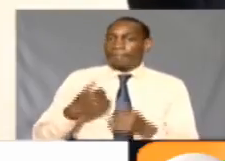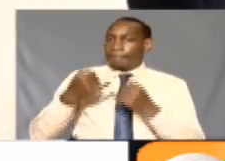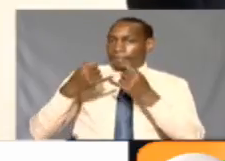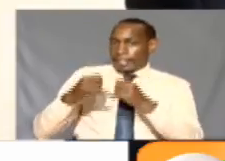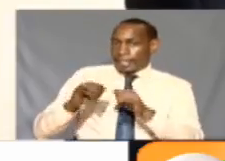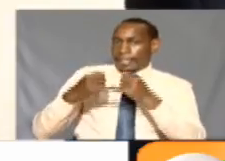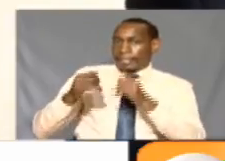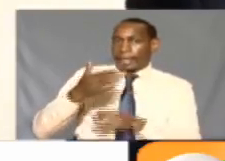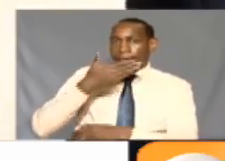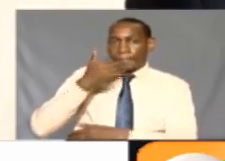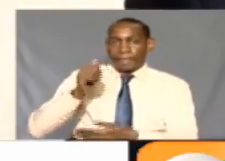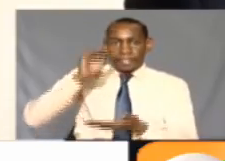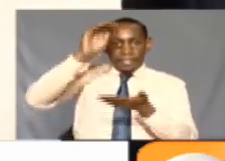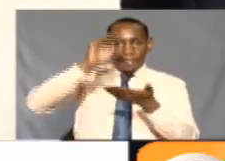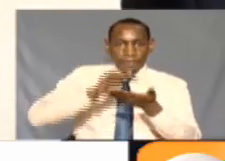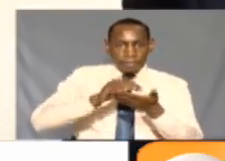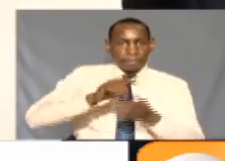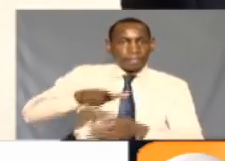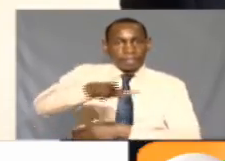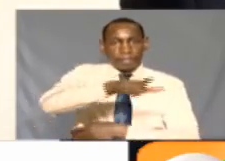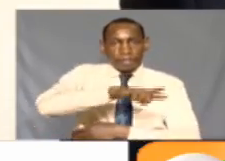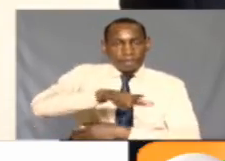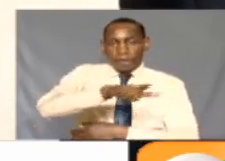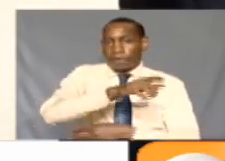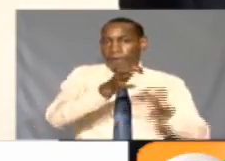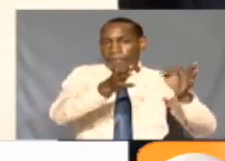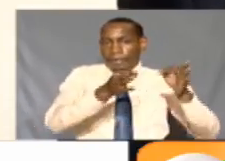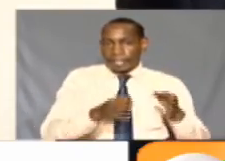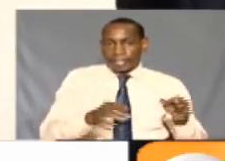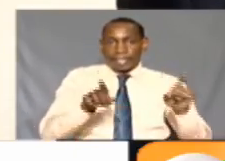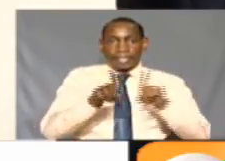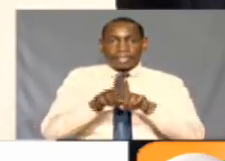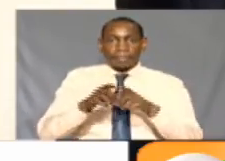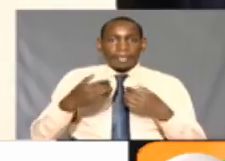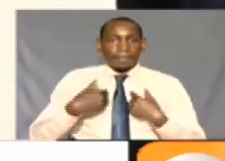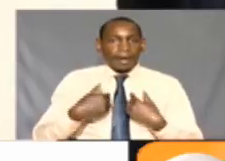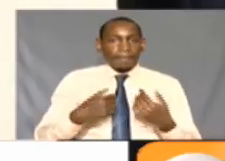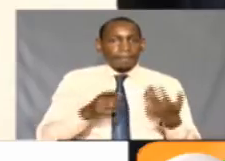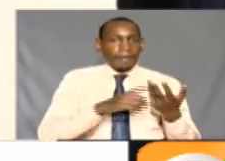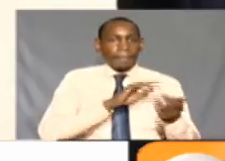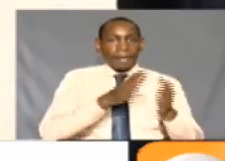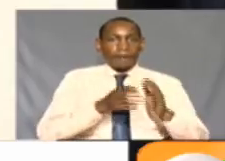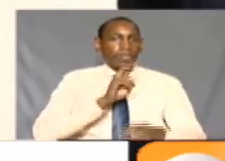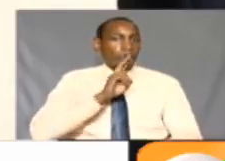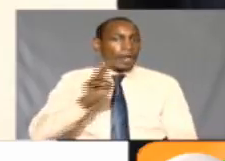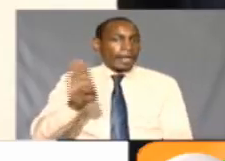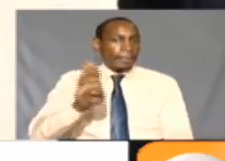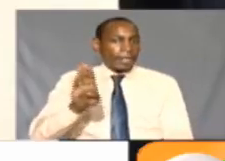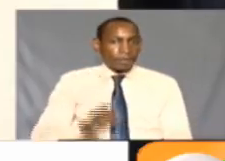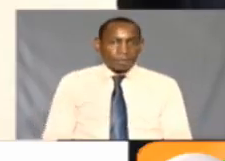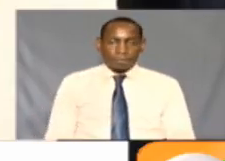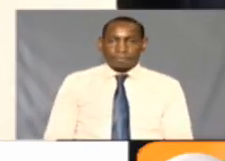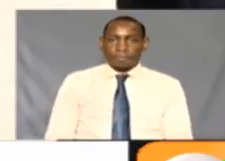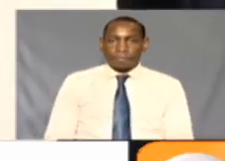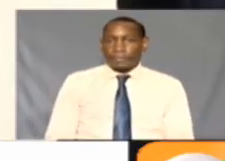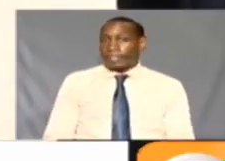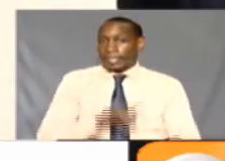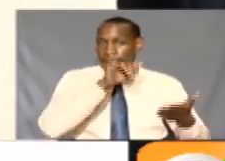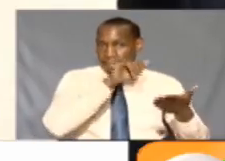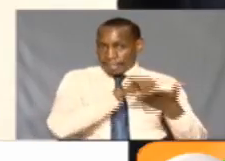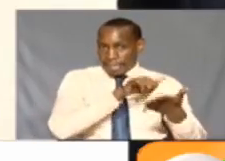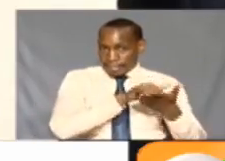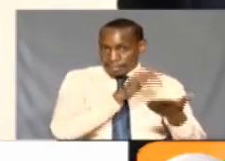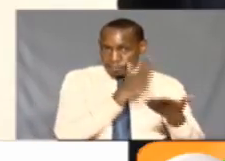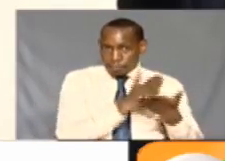to reduce that domestic financing, and that is why we have a figure of about 200 billion. That is